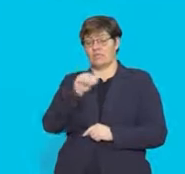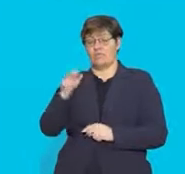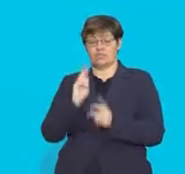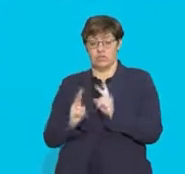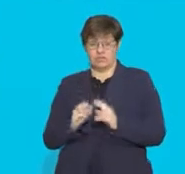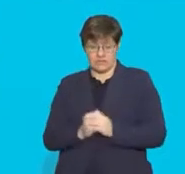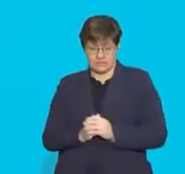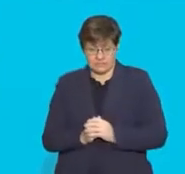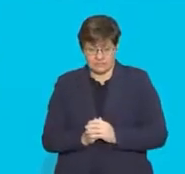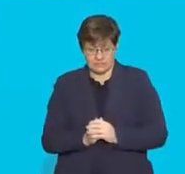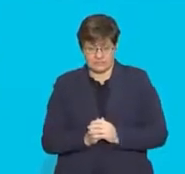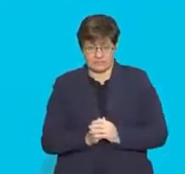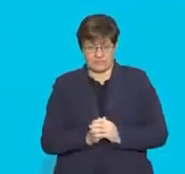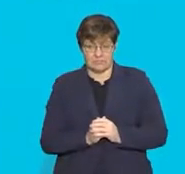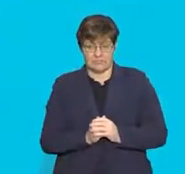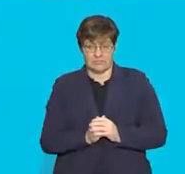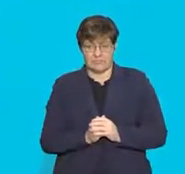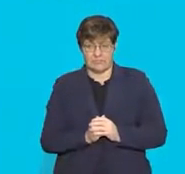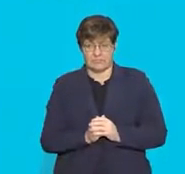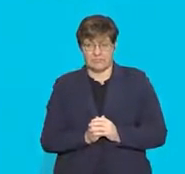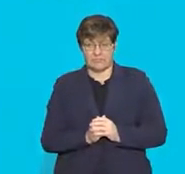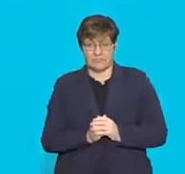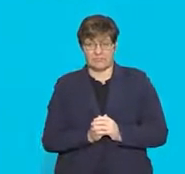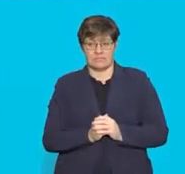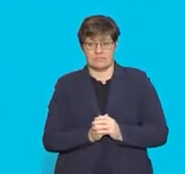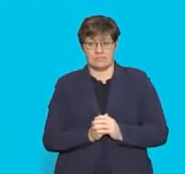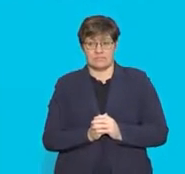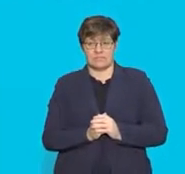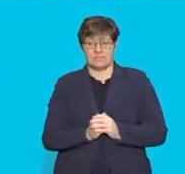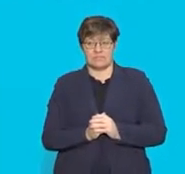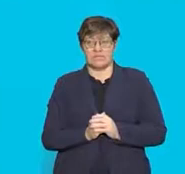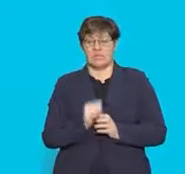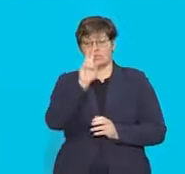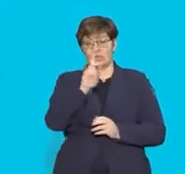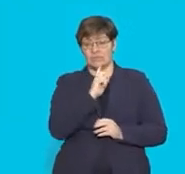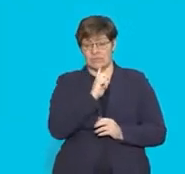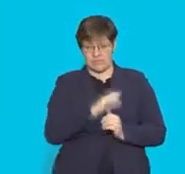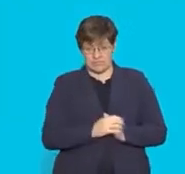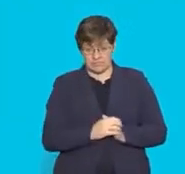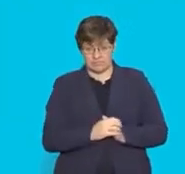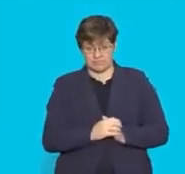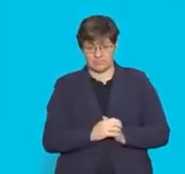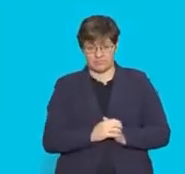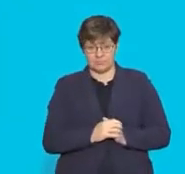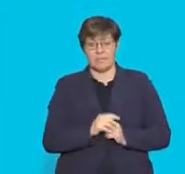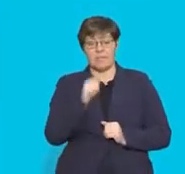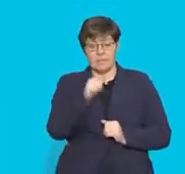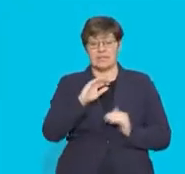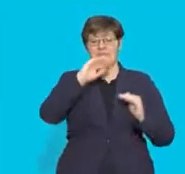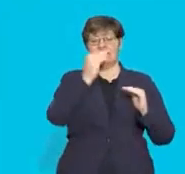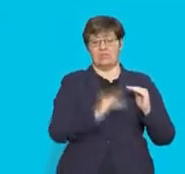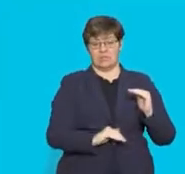is equal to that. Times 6 divided by 12 will give you a figure of 2,000 rand. So that was a